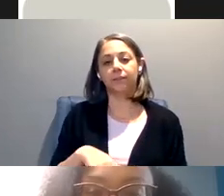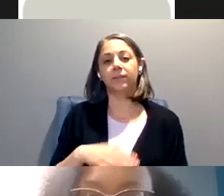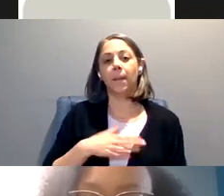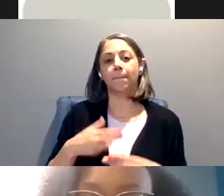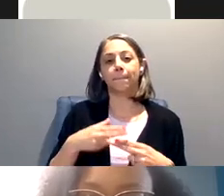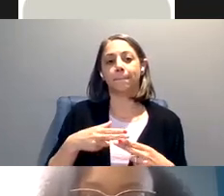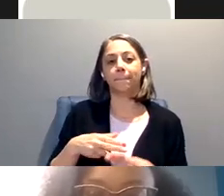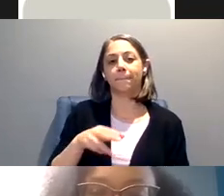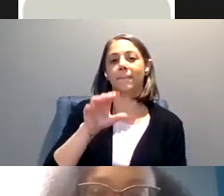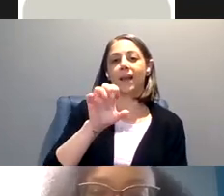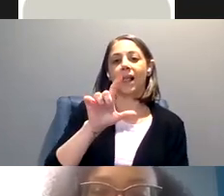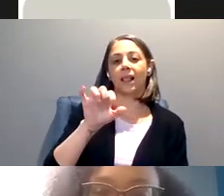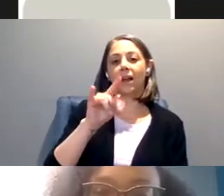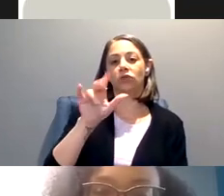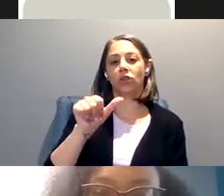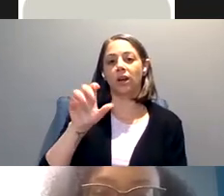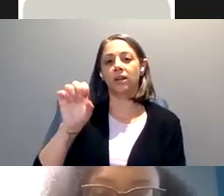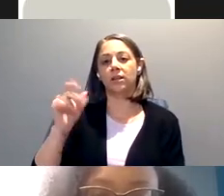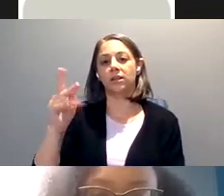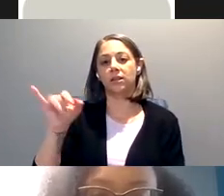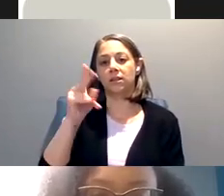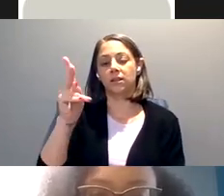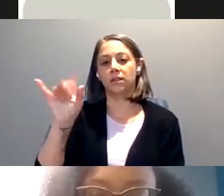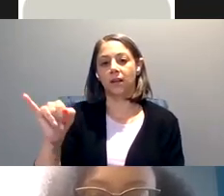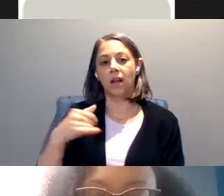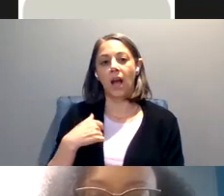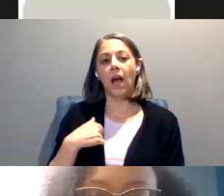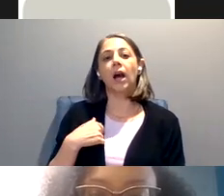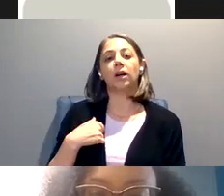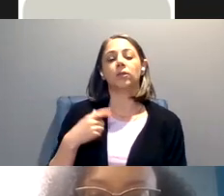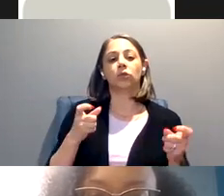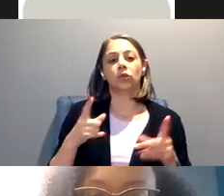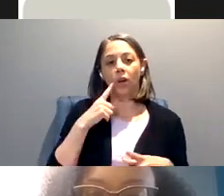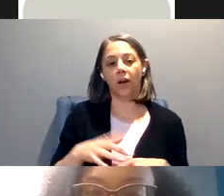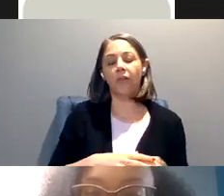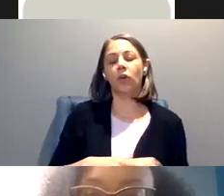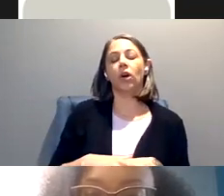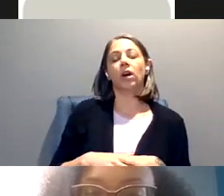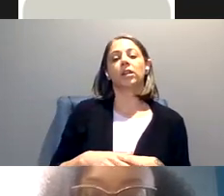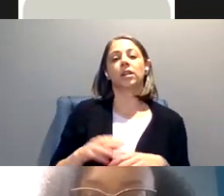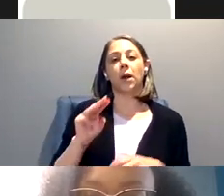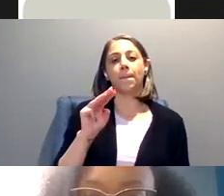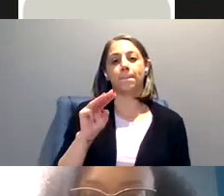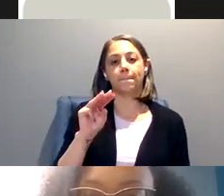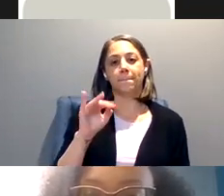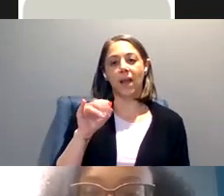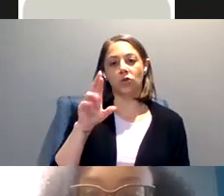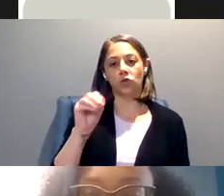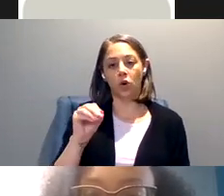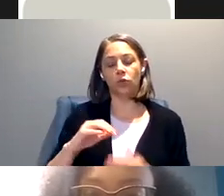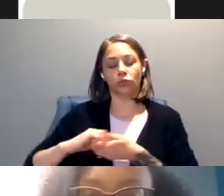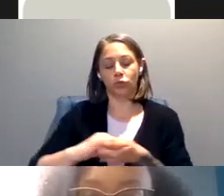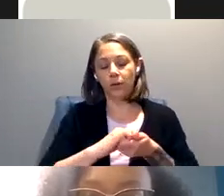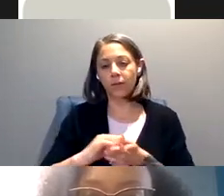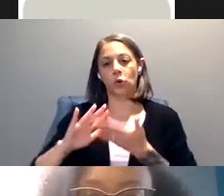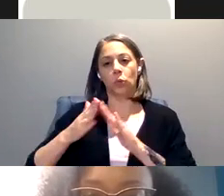Electra Skrzydlewski. I'm the Director of Shared Ownership at the Metropolitan Consortium of Community Developers. We are